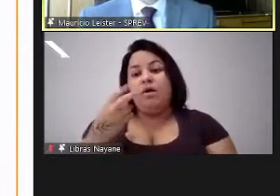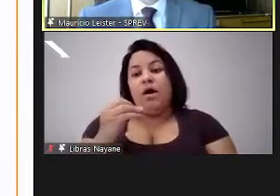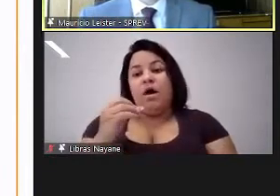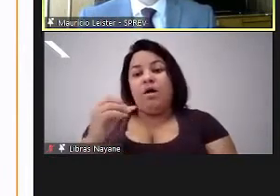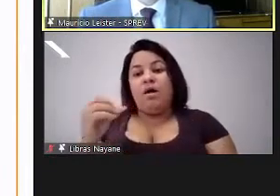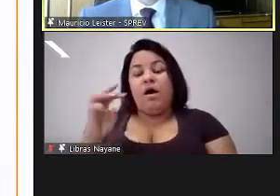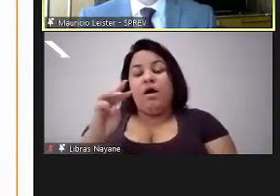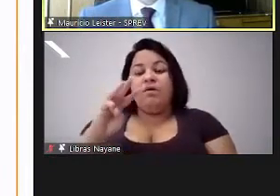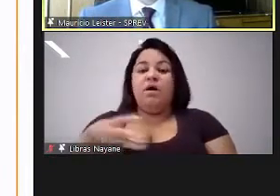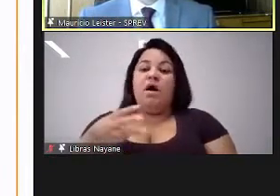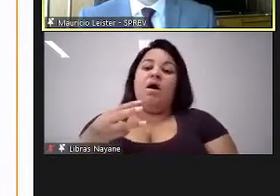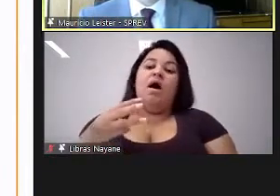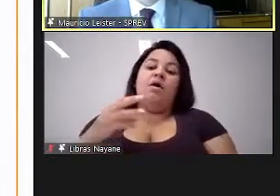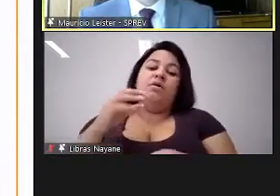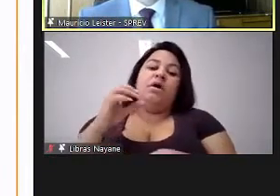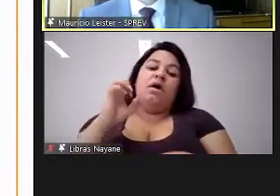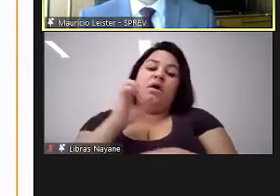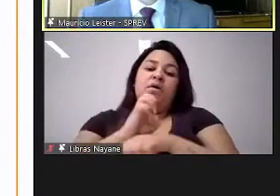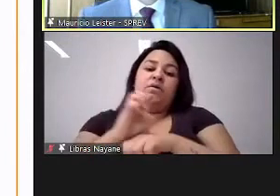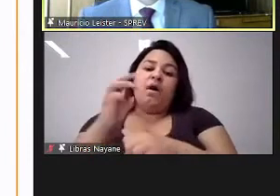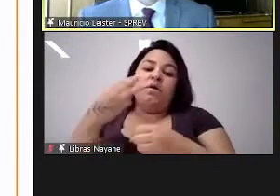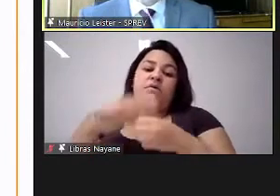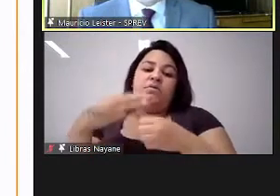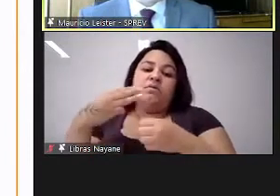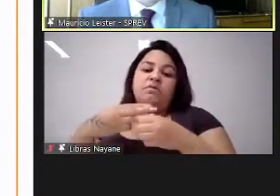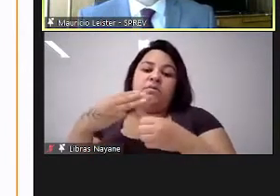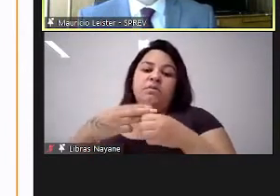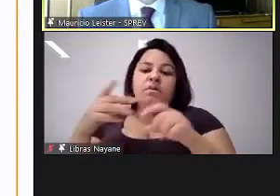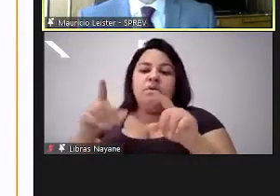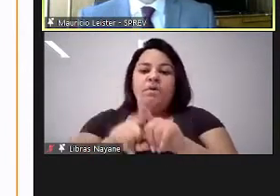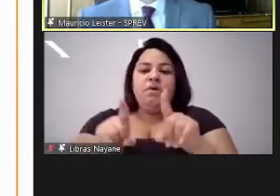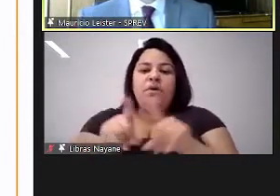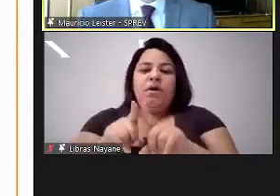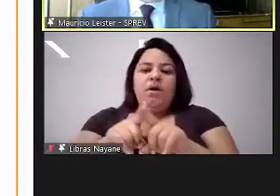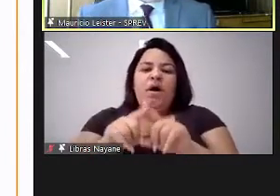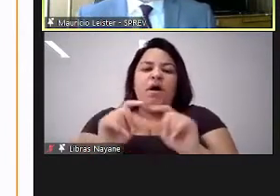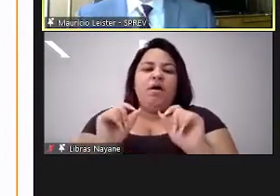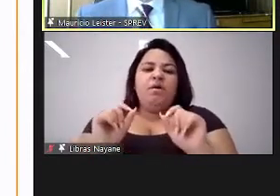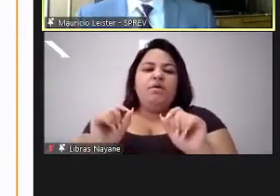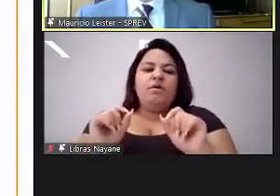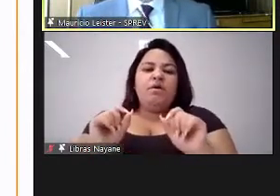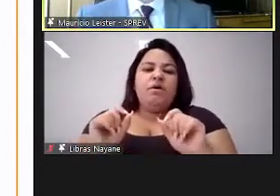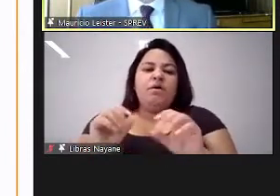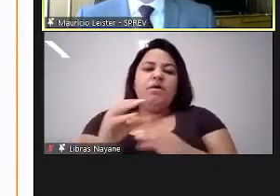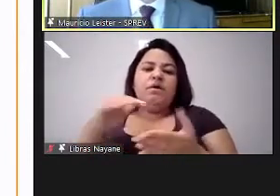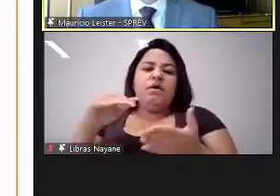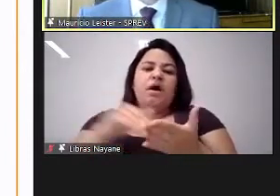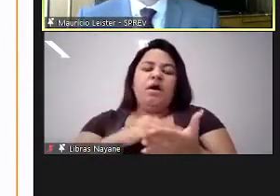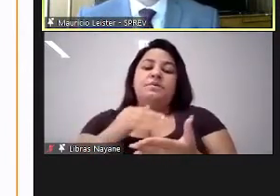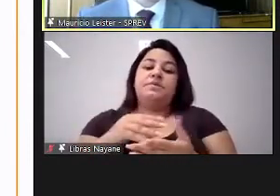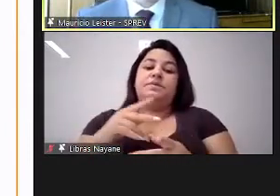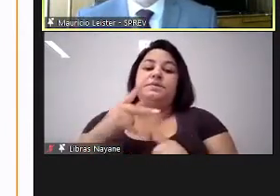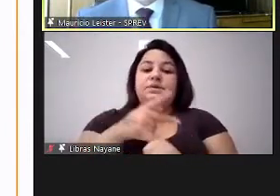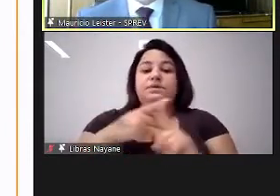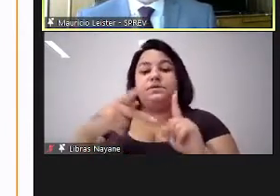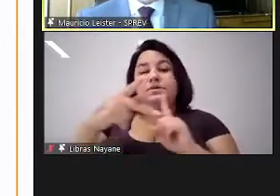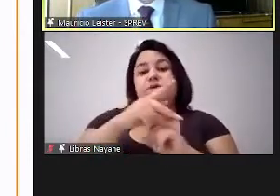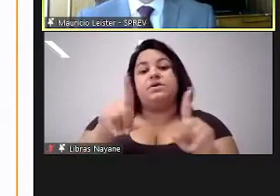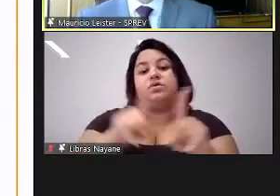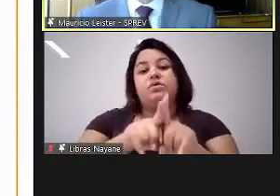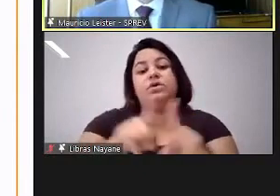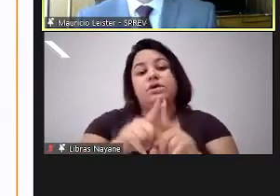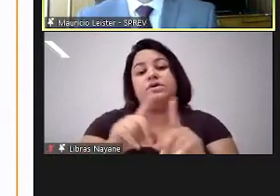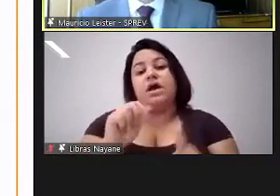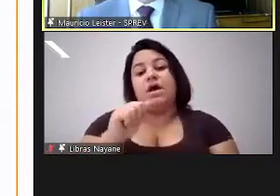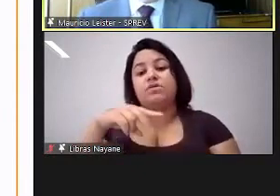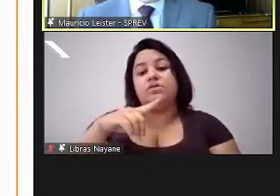more than 2,000 municipalities and cities. And it's being accelerated with time. And the